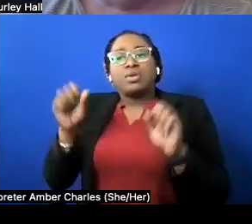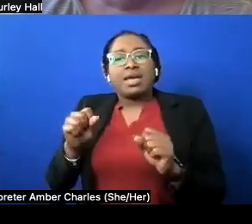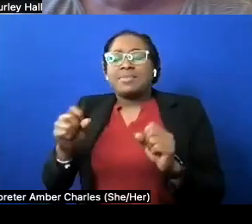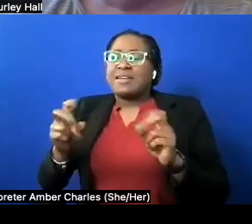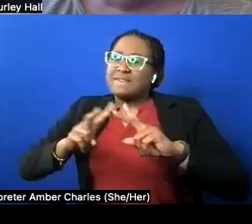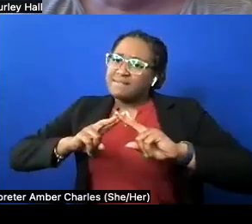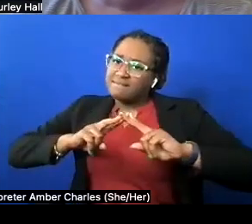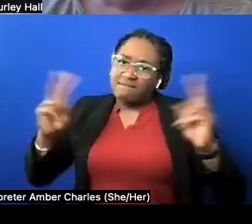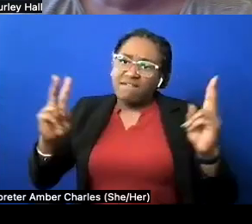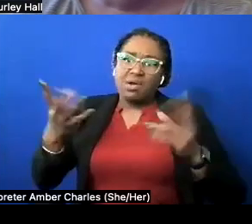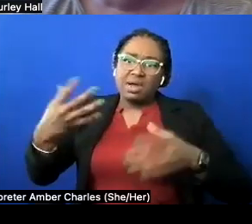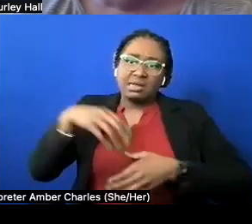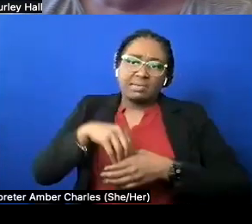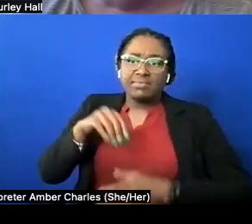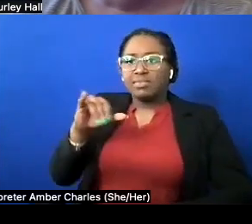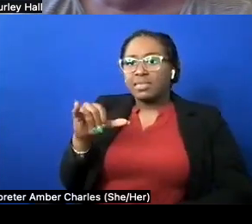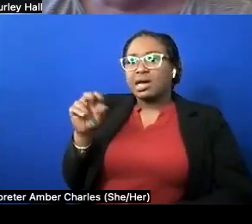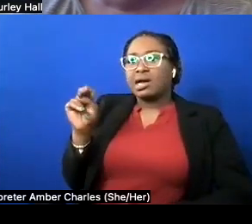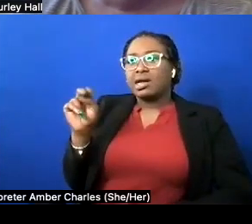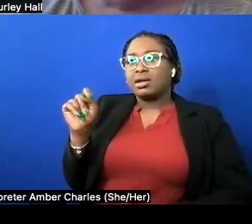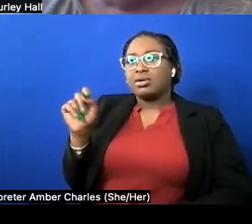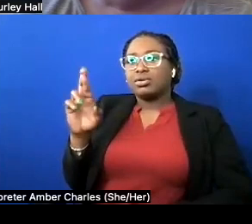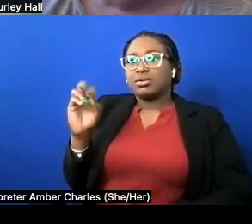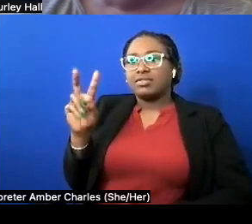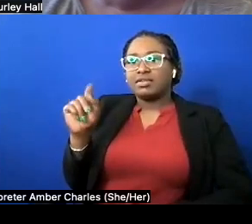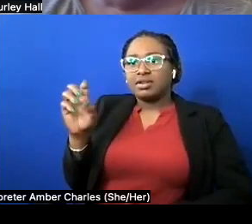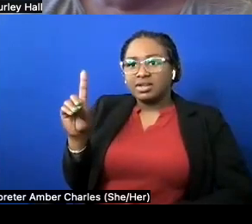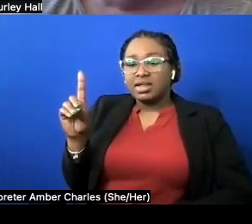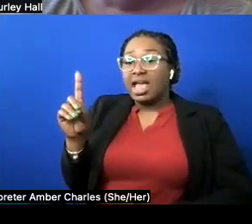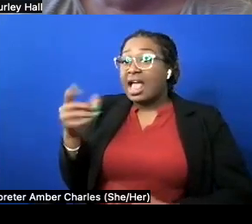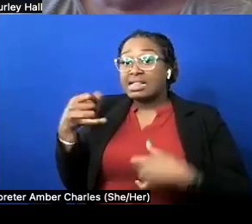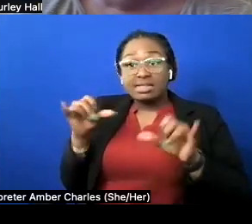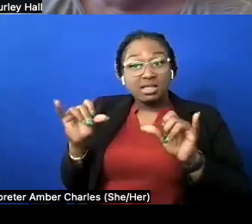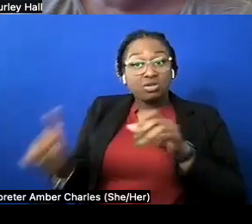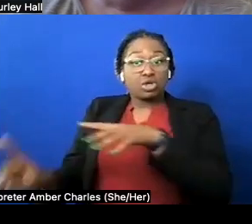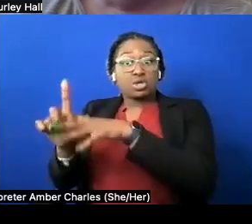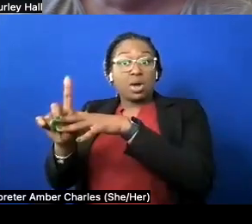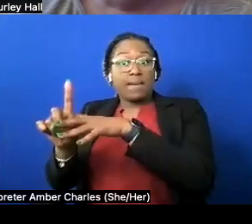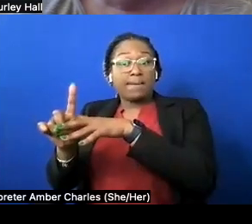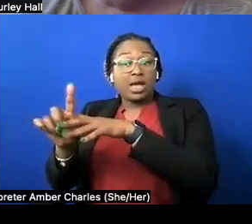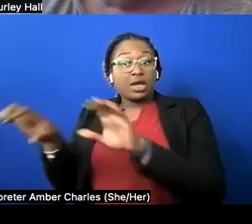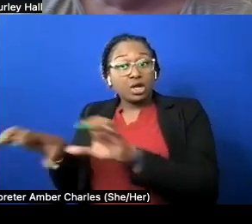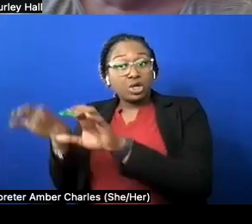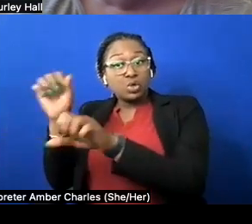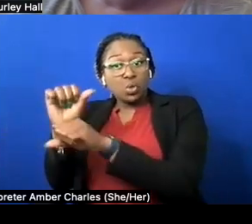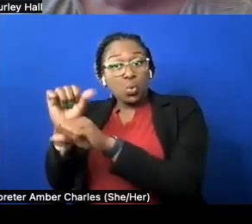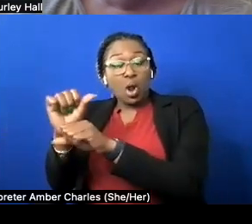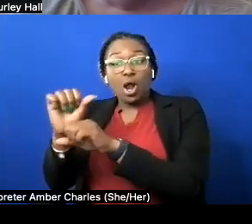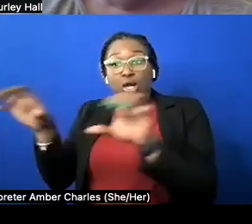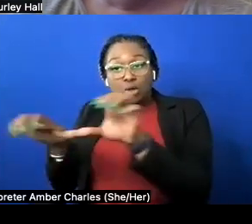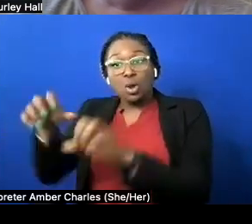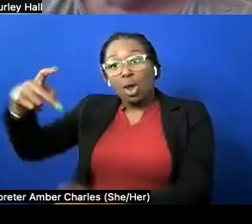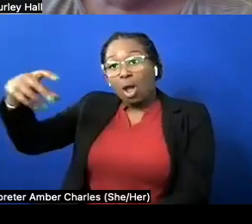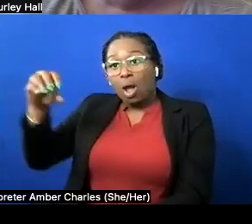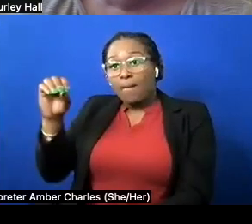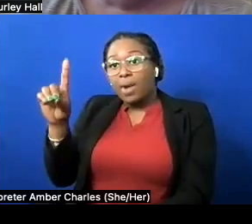I am, and still you can still show up and show out and do the work and do the podcasts,